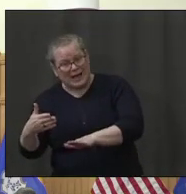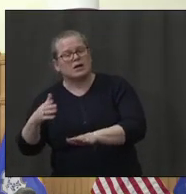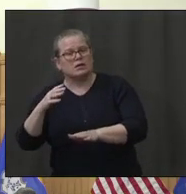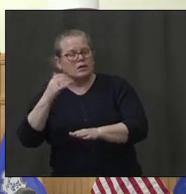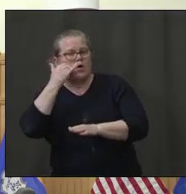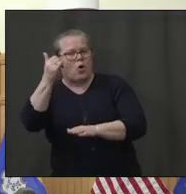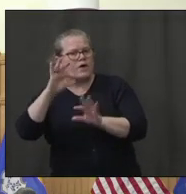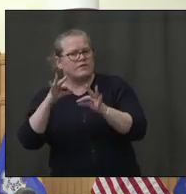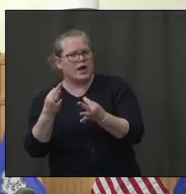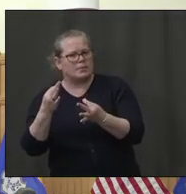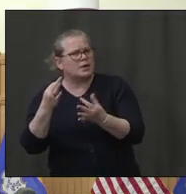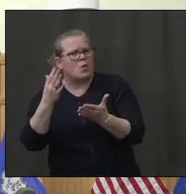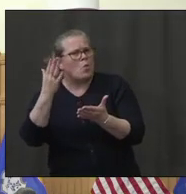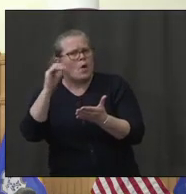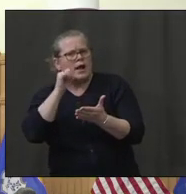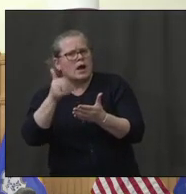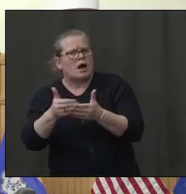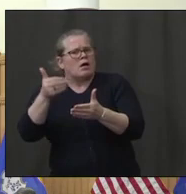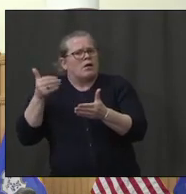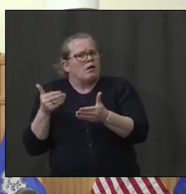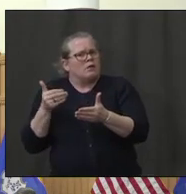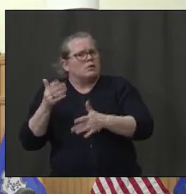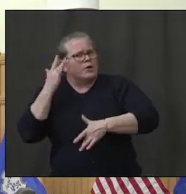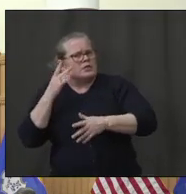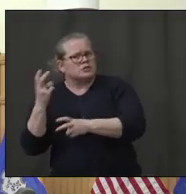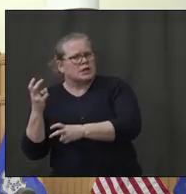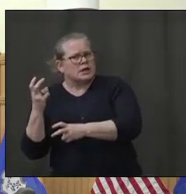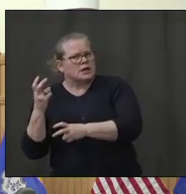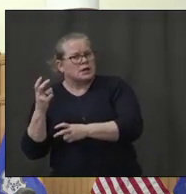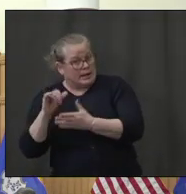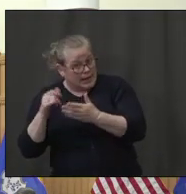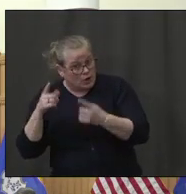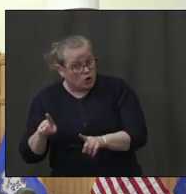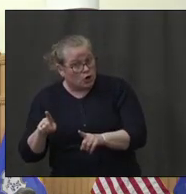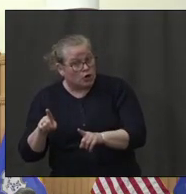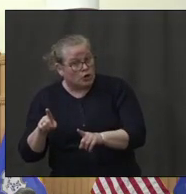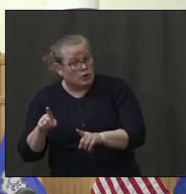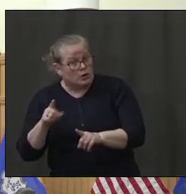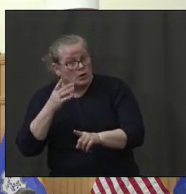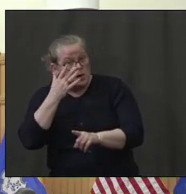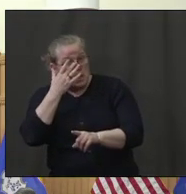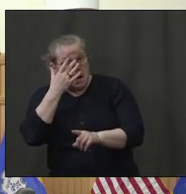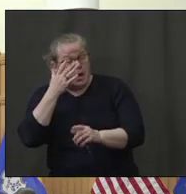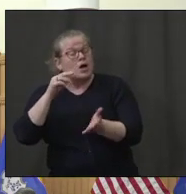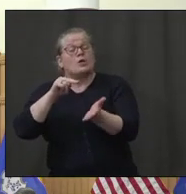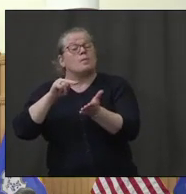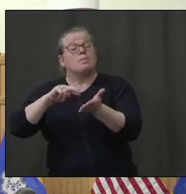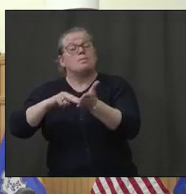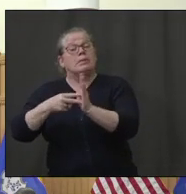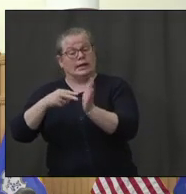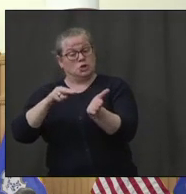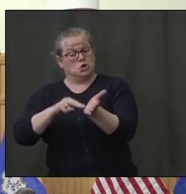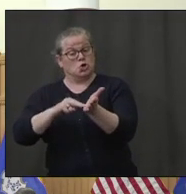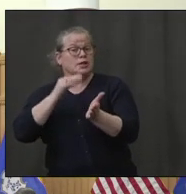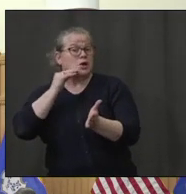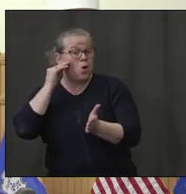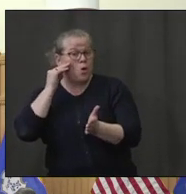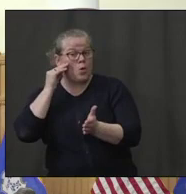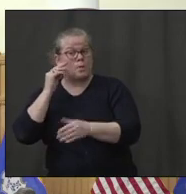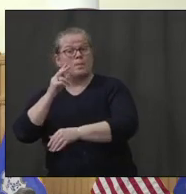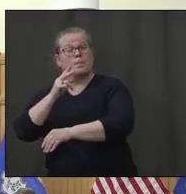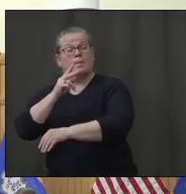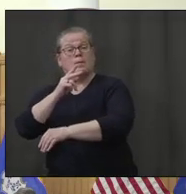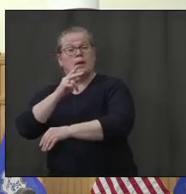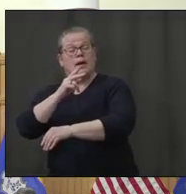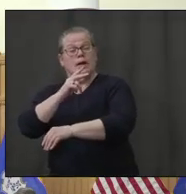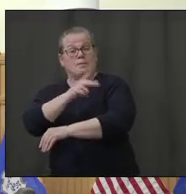has that occurred? Are you guys not allowing people, like, the communication between nursing homes and patients is not,